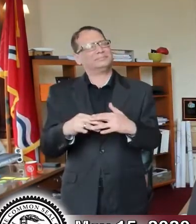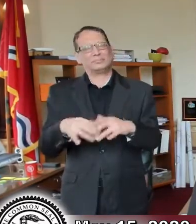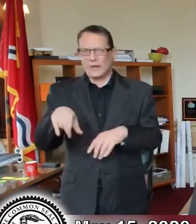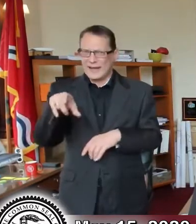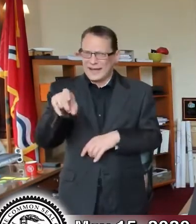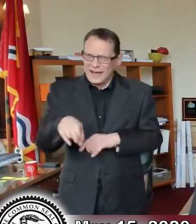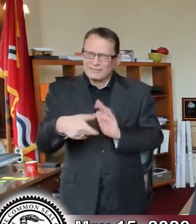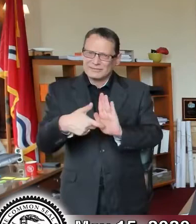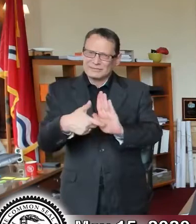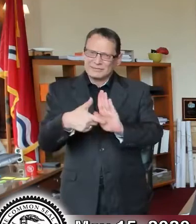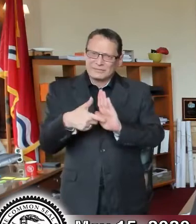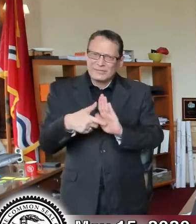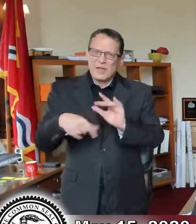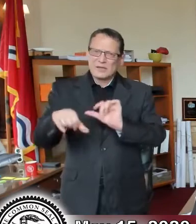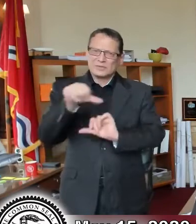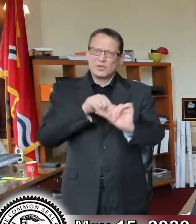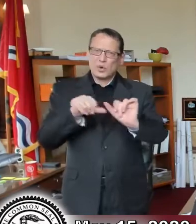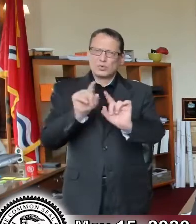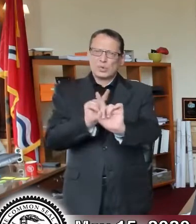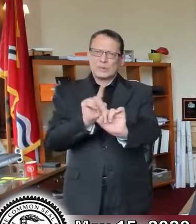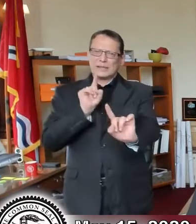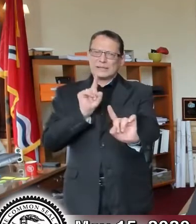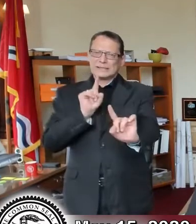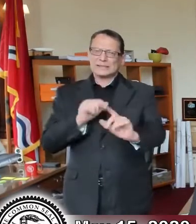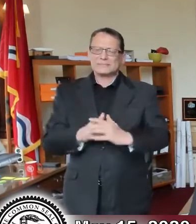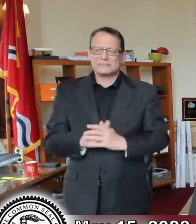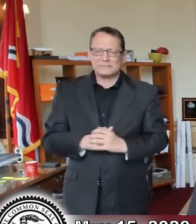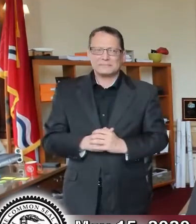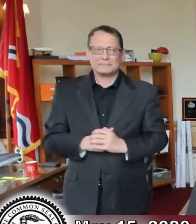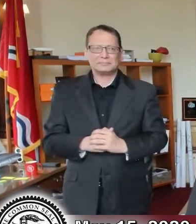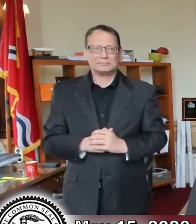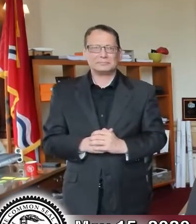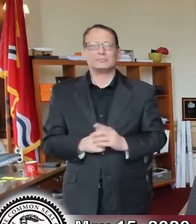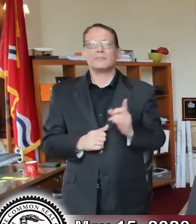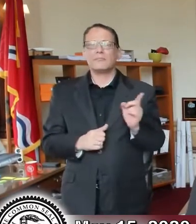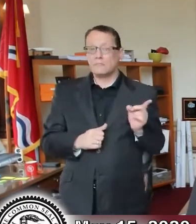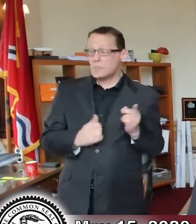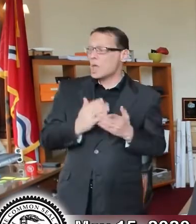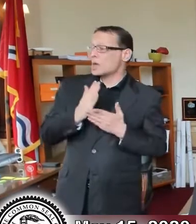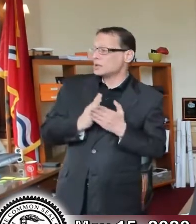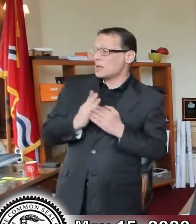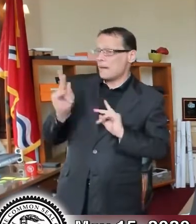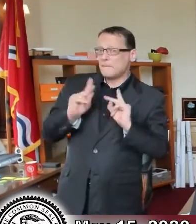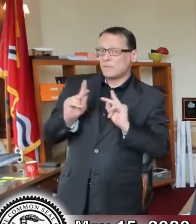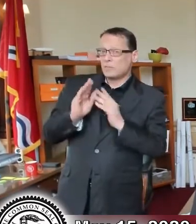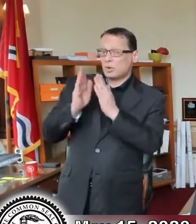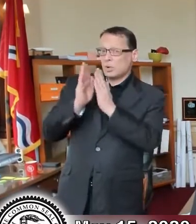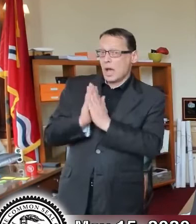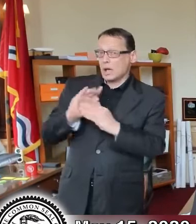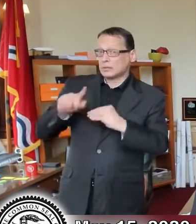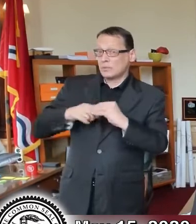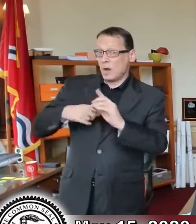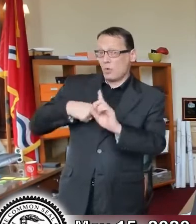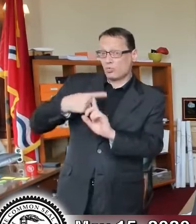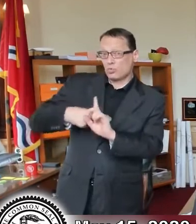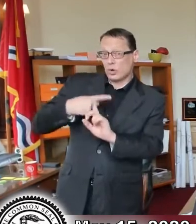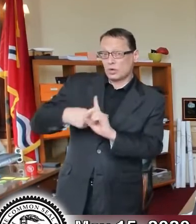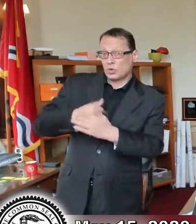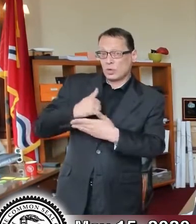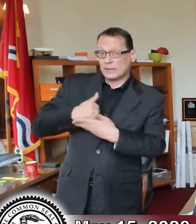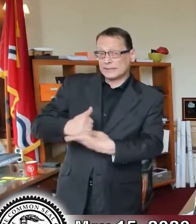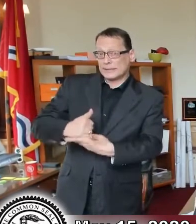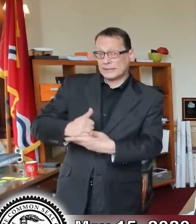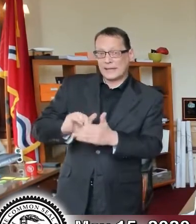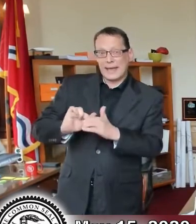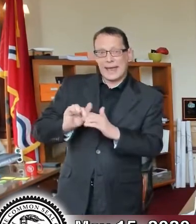because that's just not something that we can do. So it'll be different. A few folks asking about rental assistance and what the city is doing to